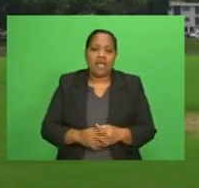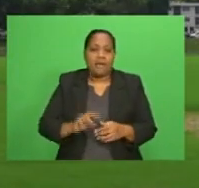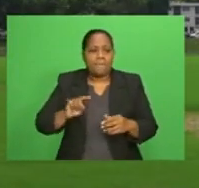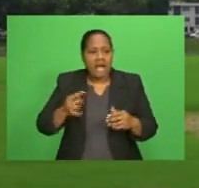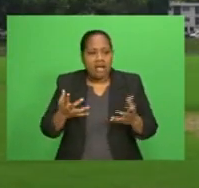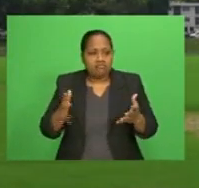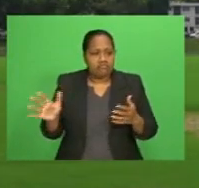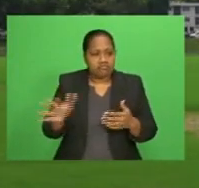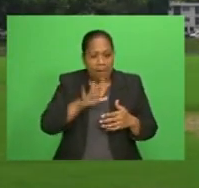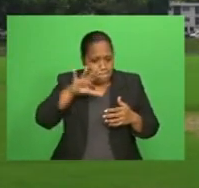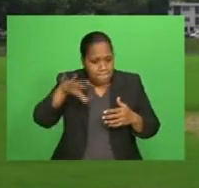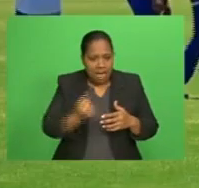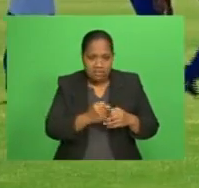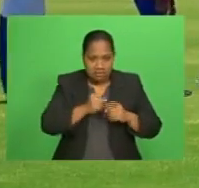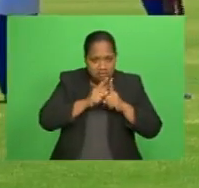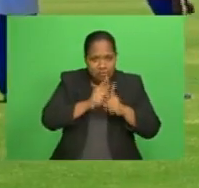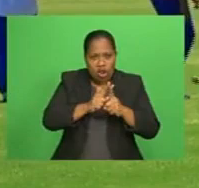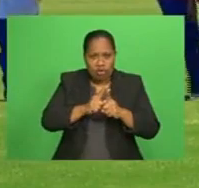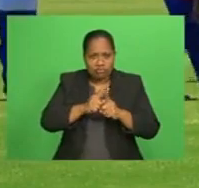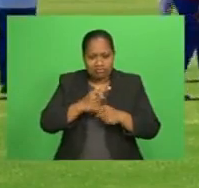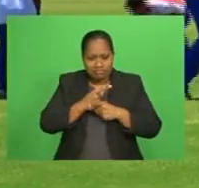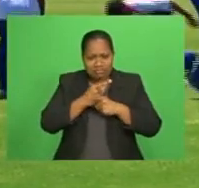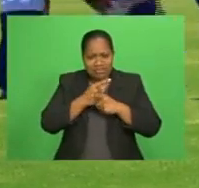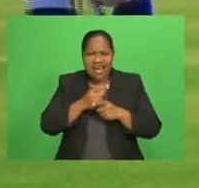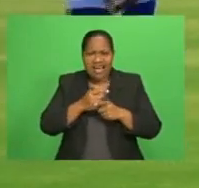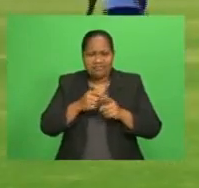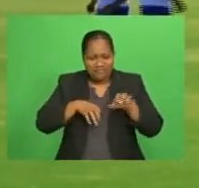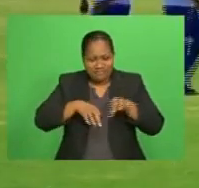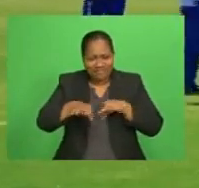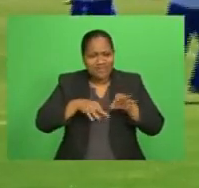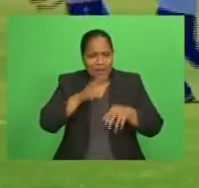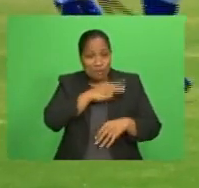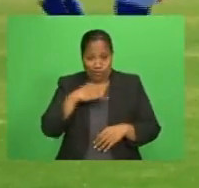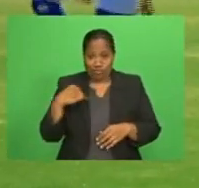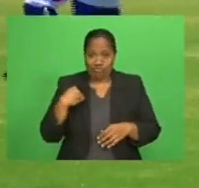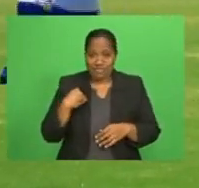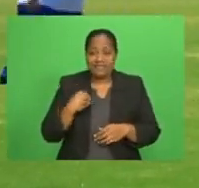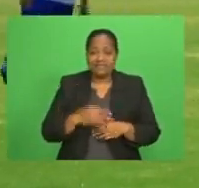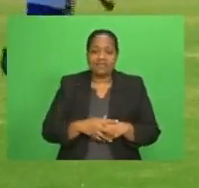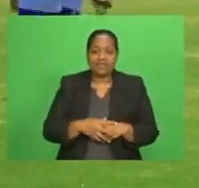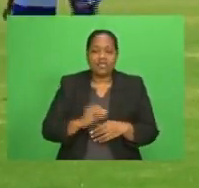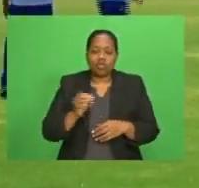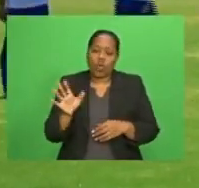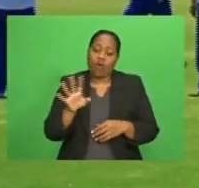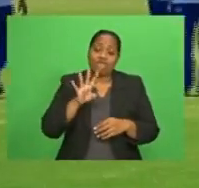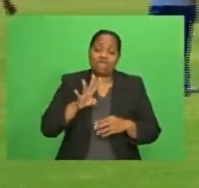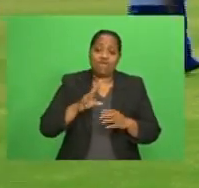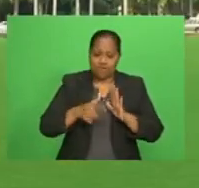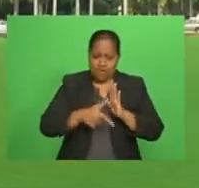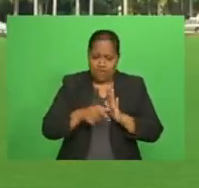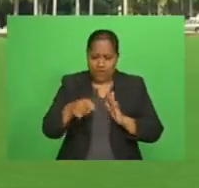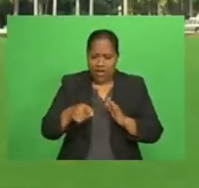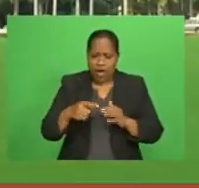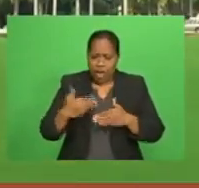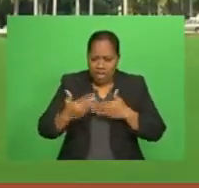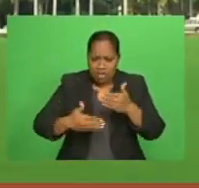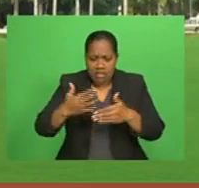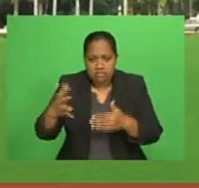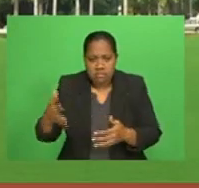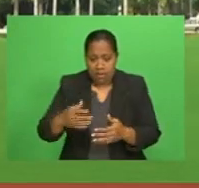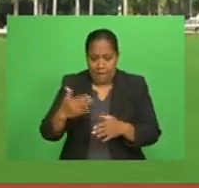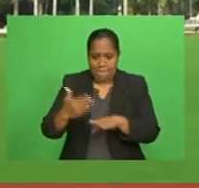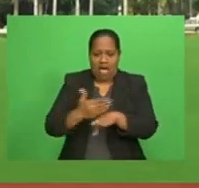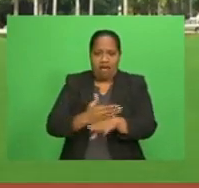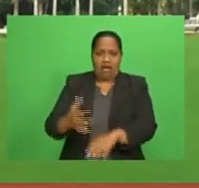within, of course, the guidelines of the ministry. Promising talents were uncovered in the 4 rounds of competition before it was halted. From our